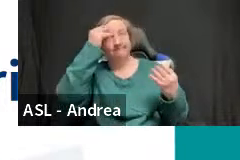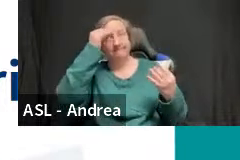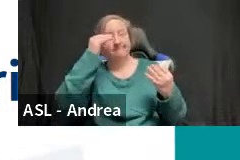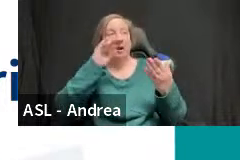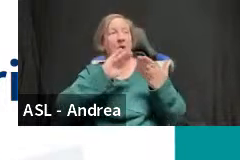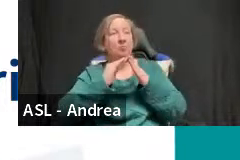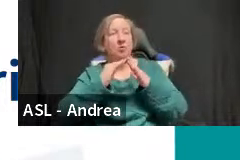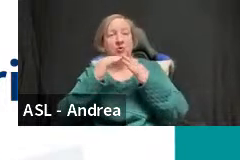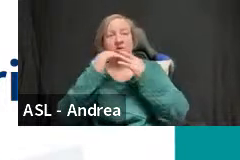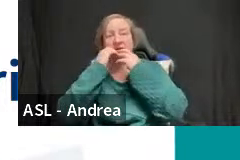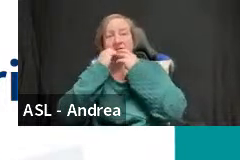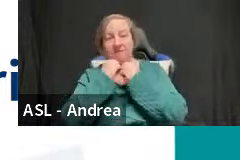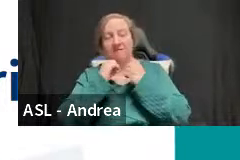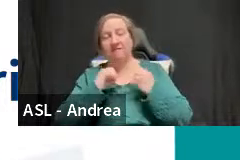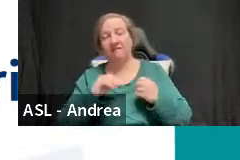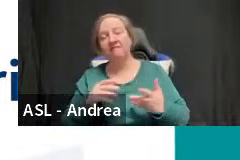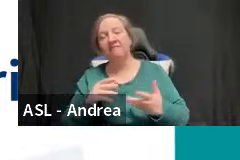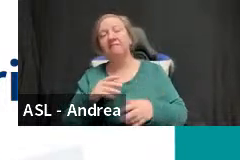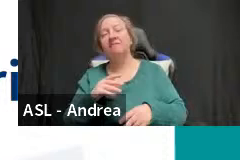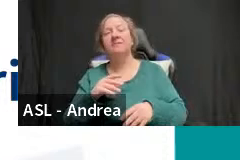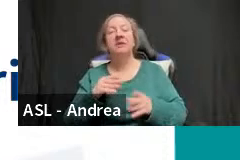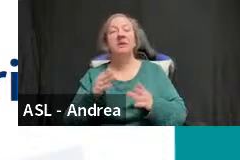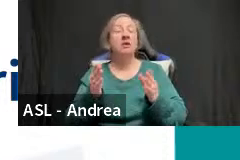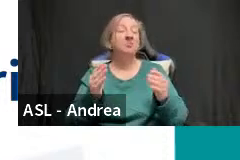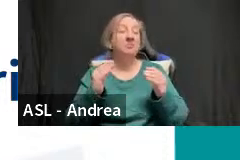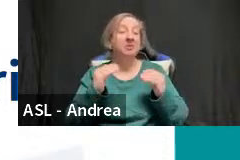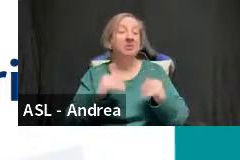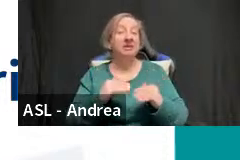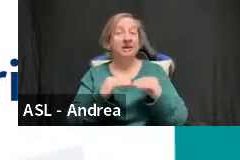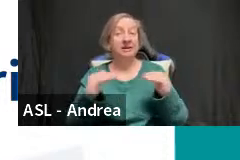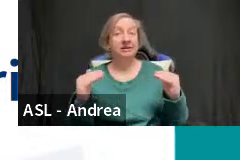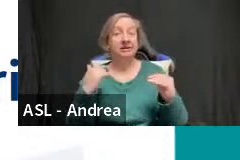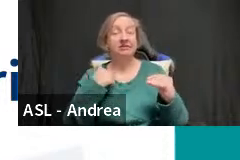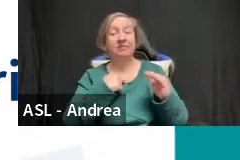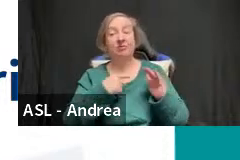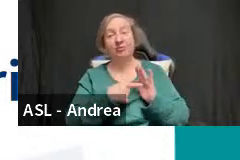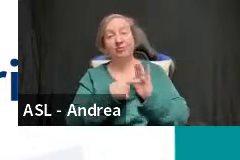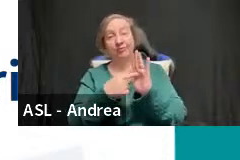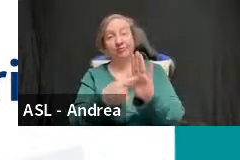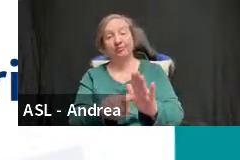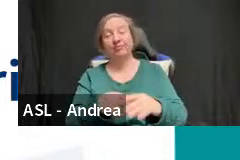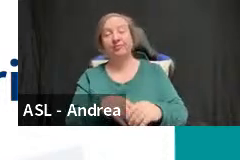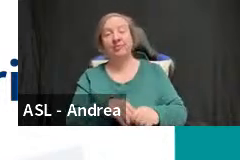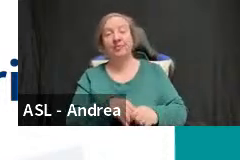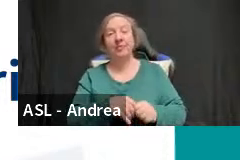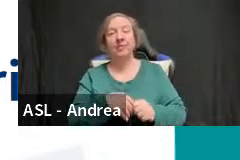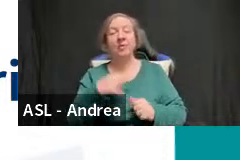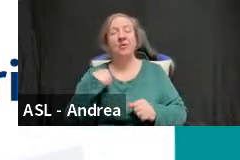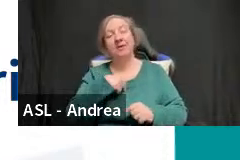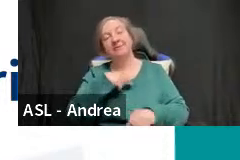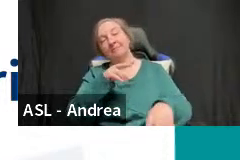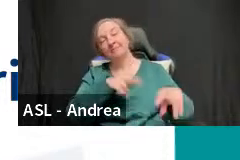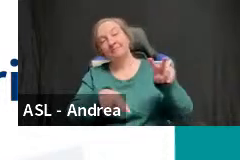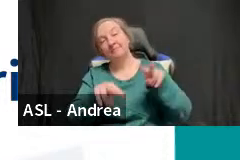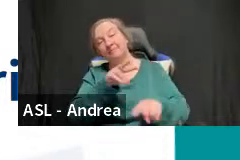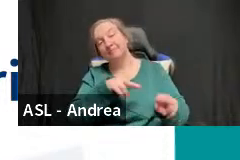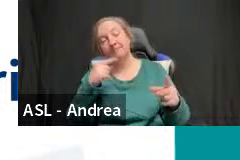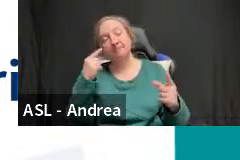community values. But at this next level that we're showing, we really get down to being able to